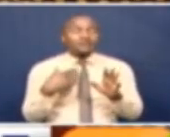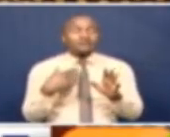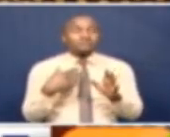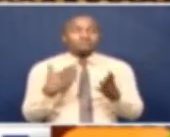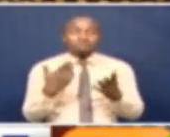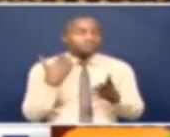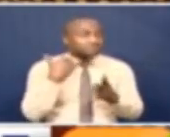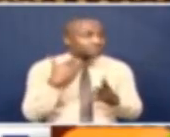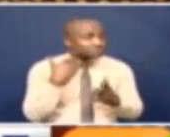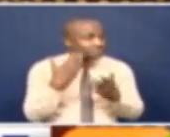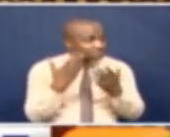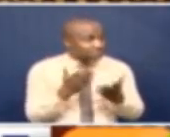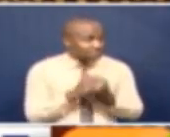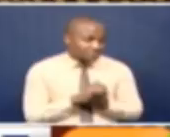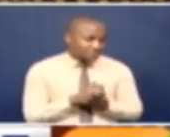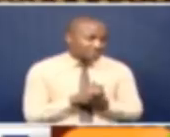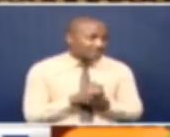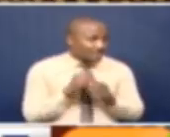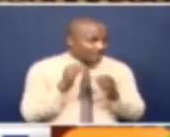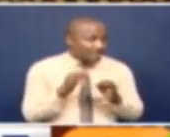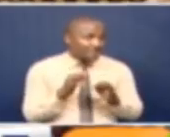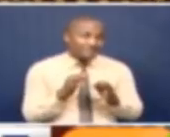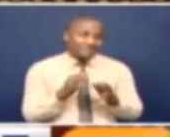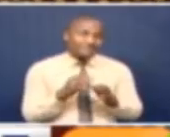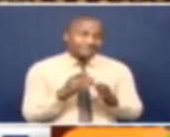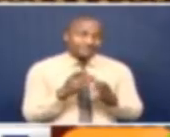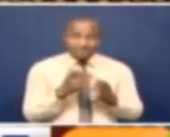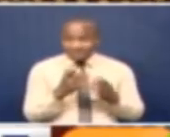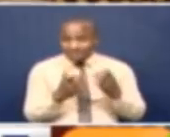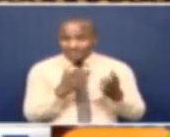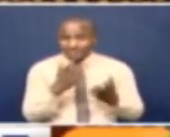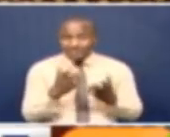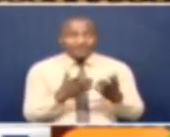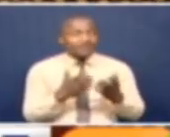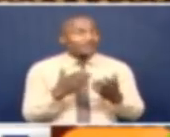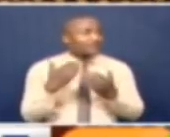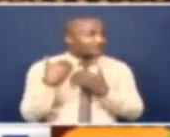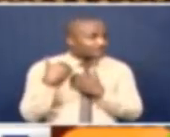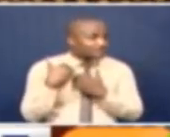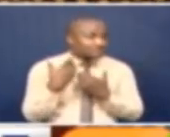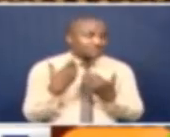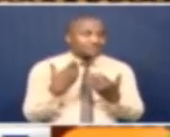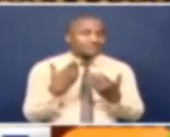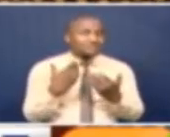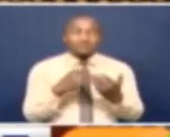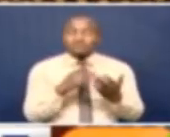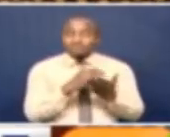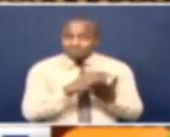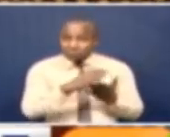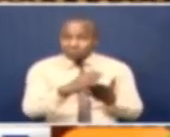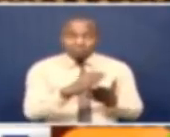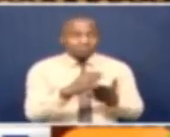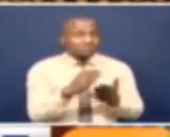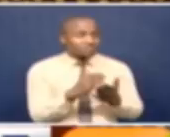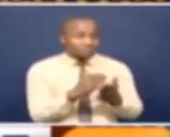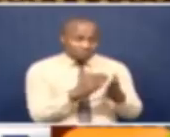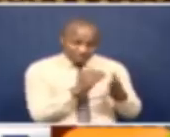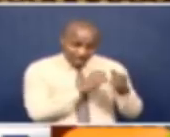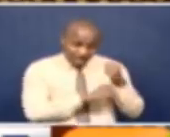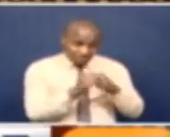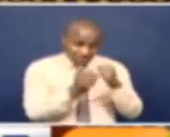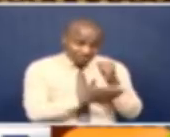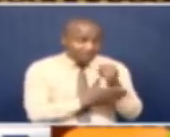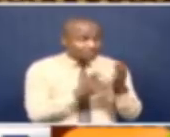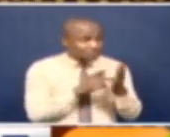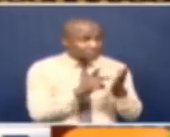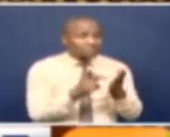liability, if necessary, pecuniary responsibility in terms of having to compensate for whatever individual actions, because this